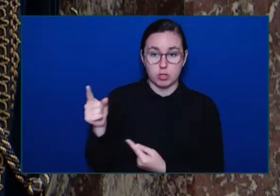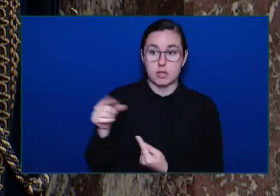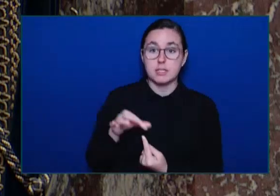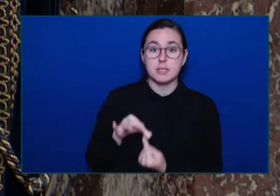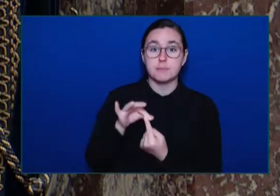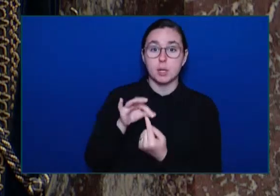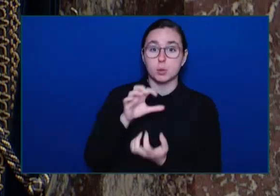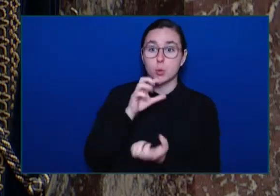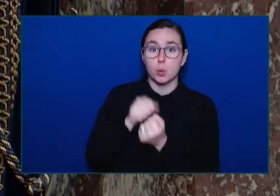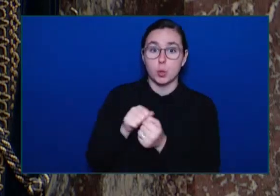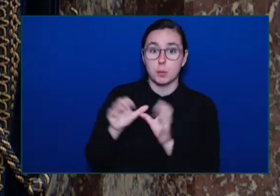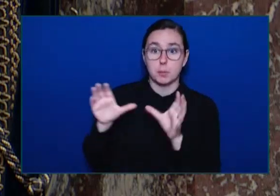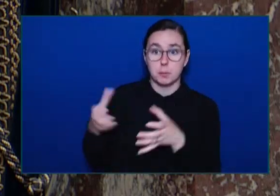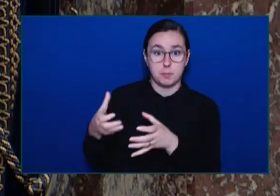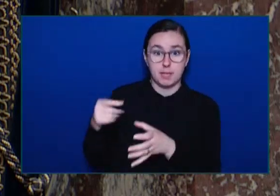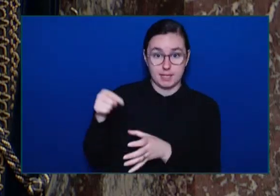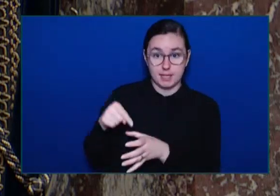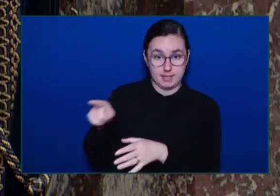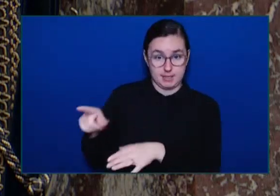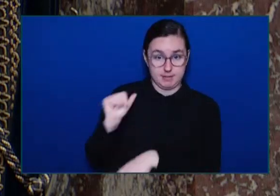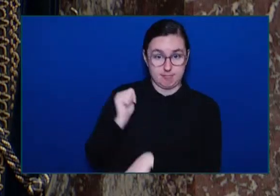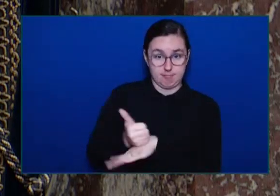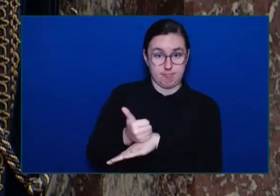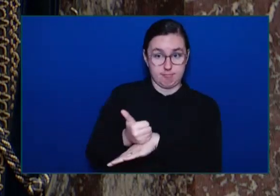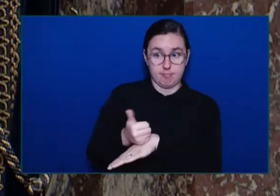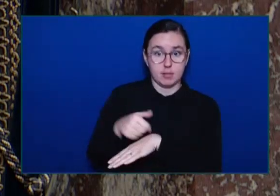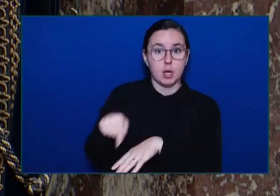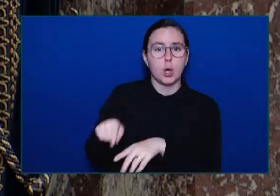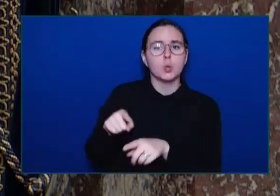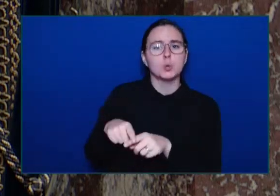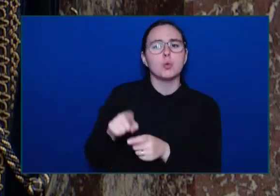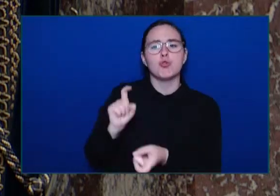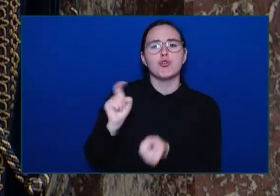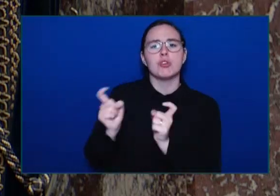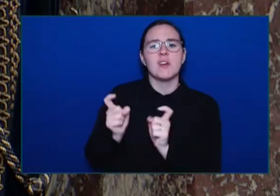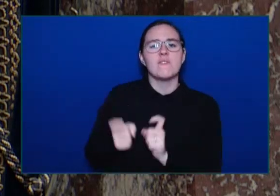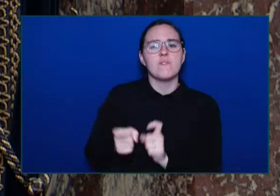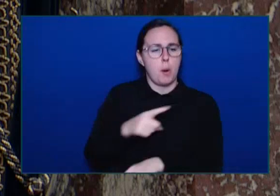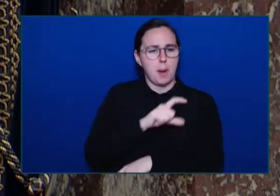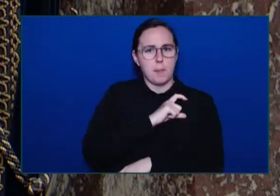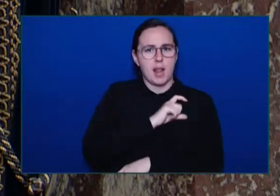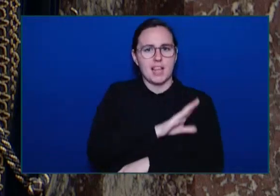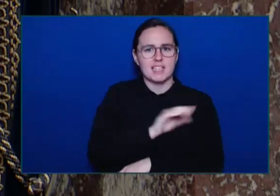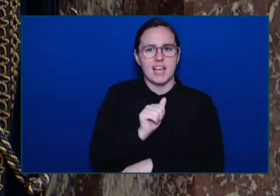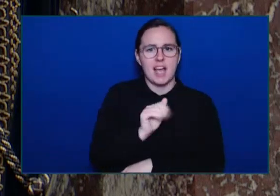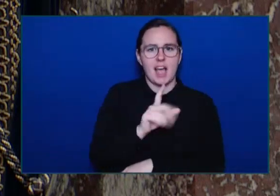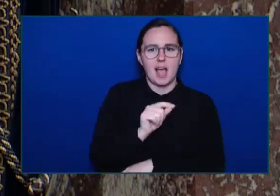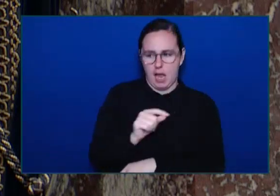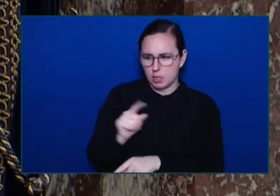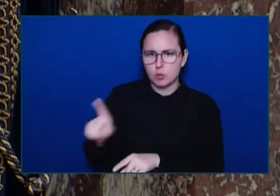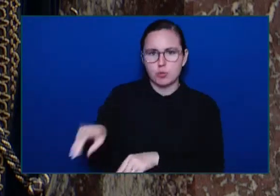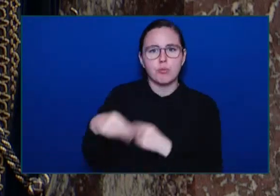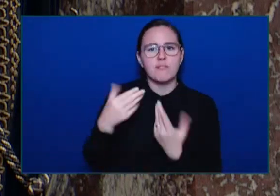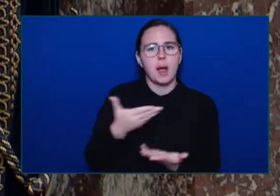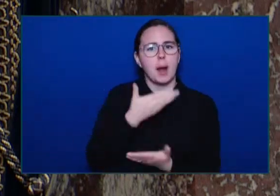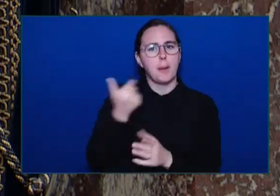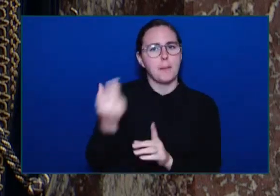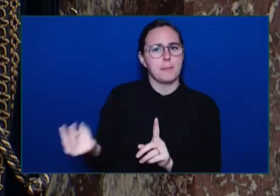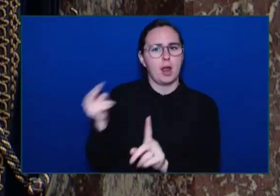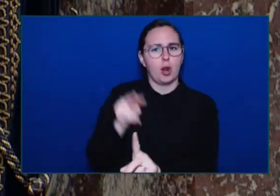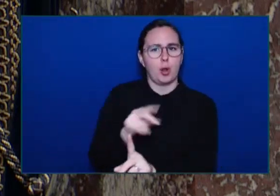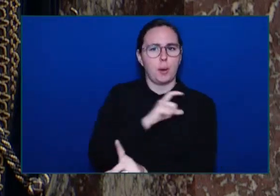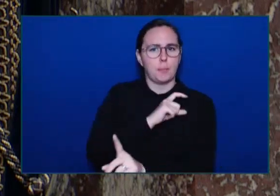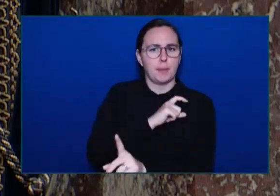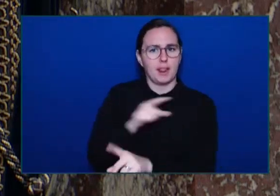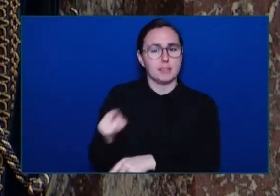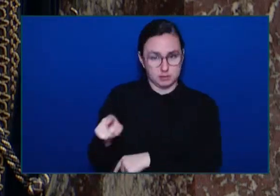with reforming the Police Act and delivering better accountability for police forces was one of our recommendations. What progress has he